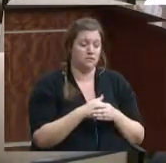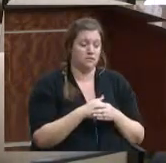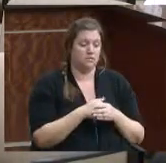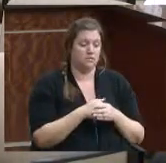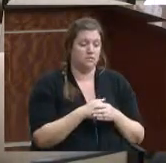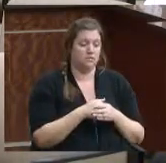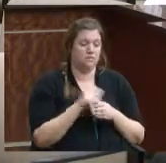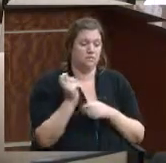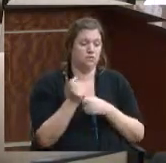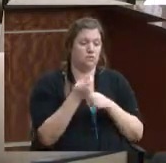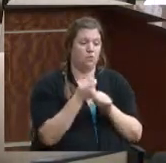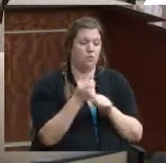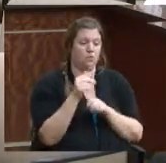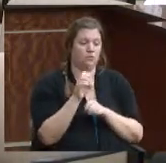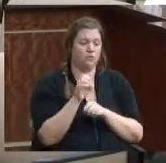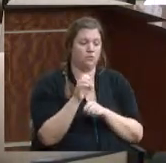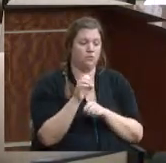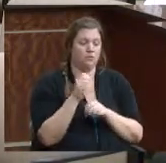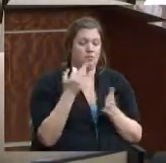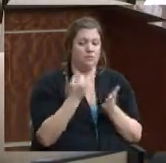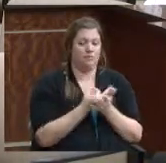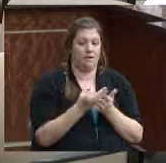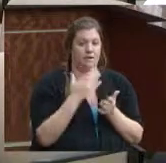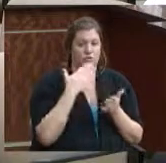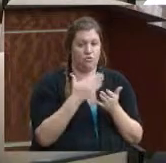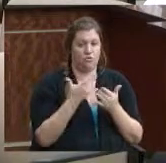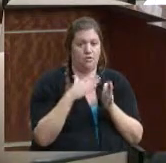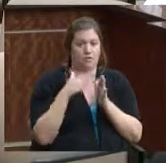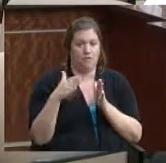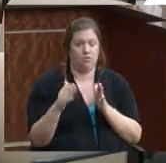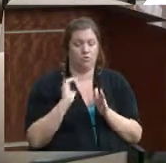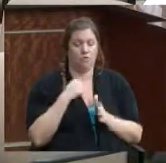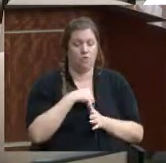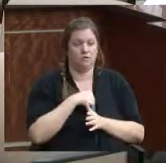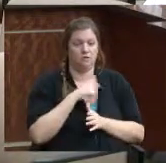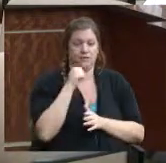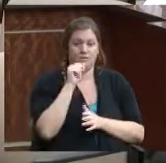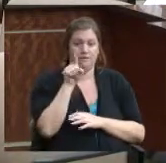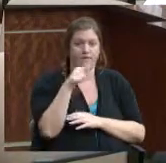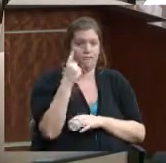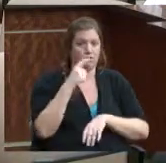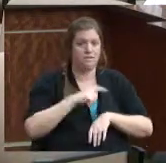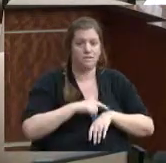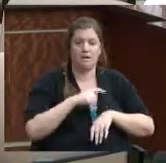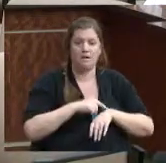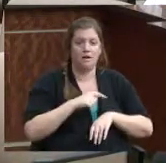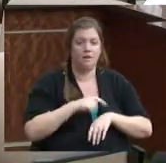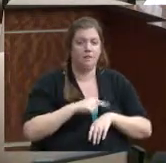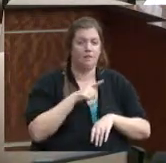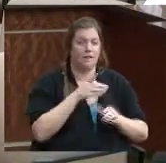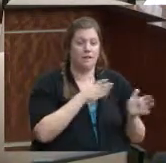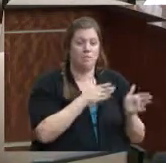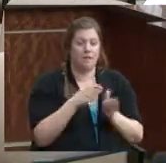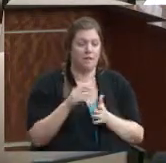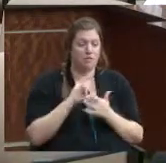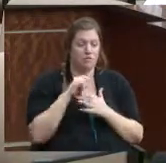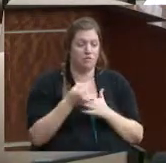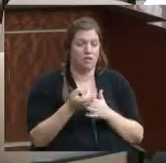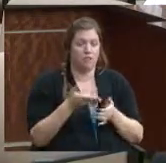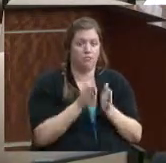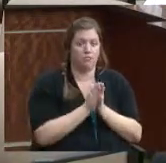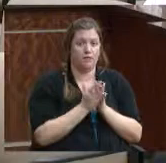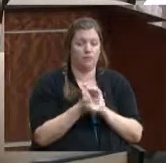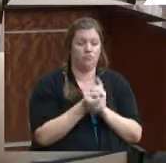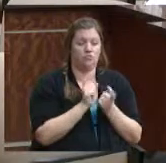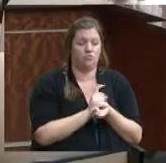Greens golf course has failed to be a good neighbor to us. This is not the first time they've planned a project or requested